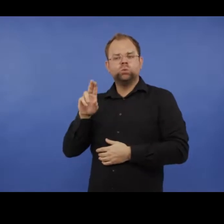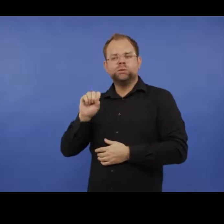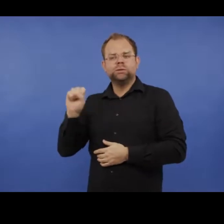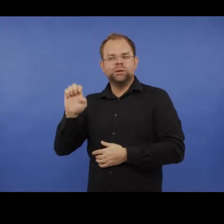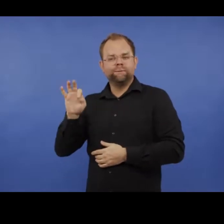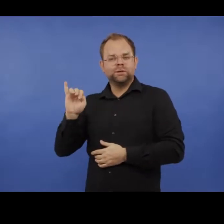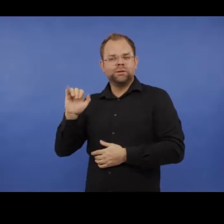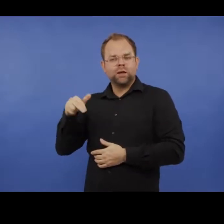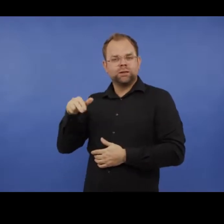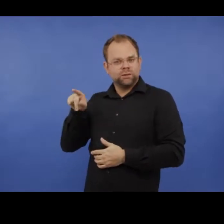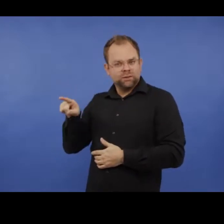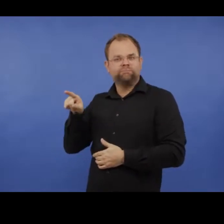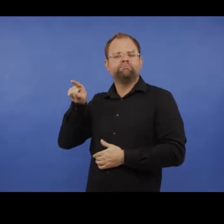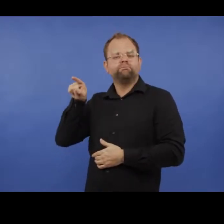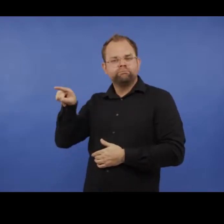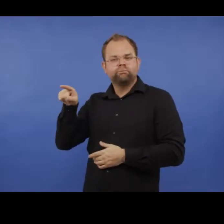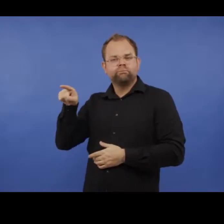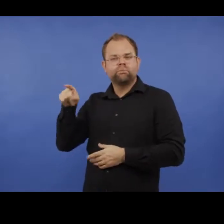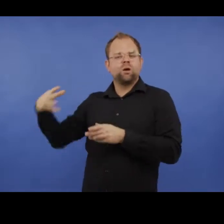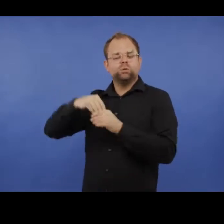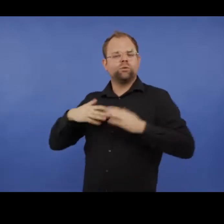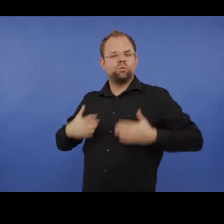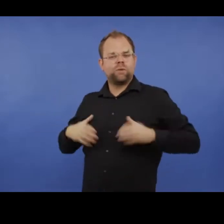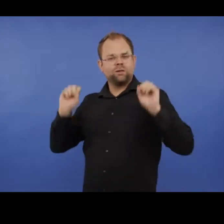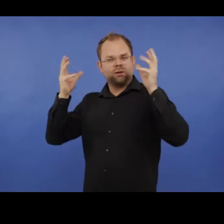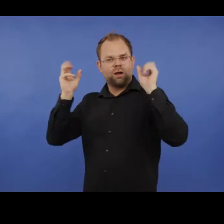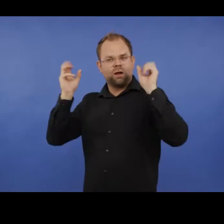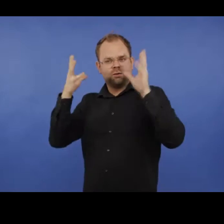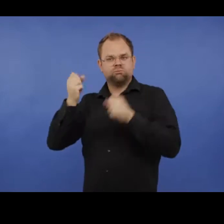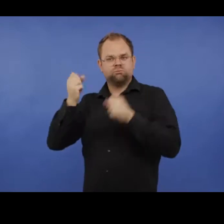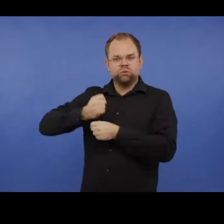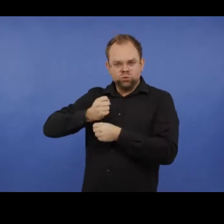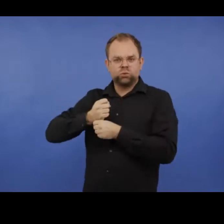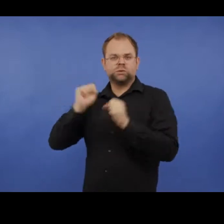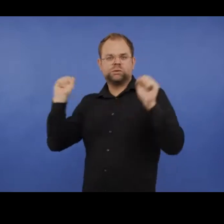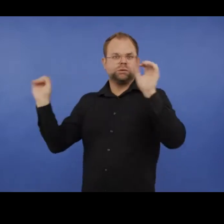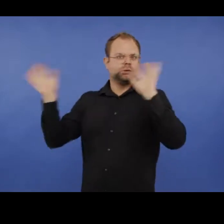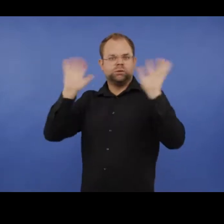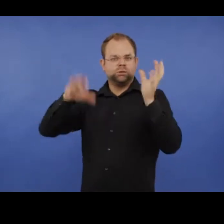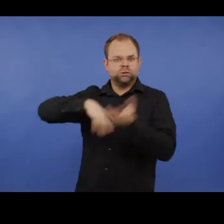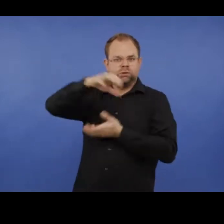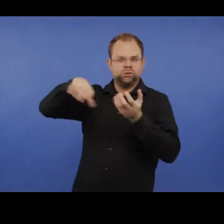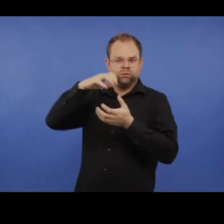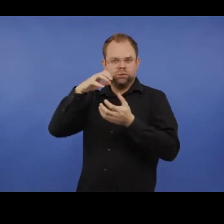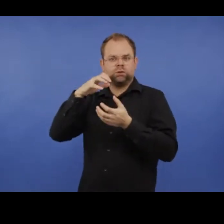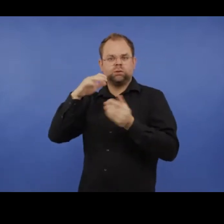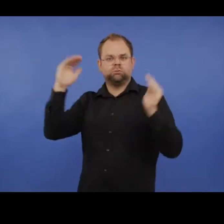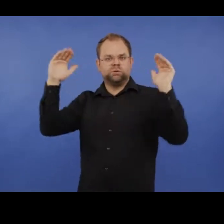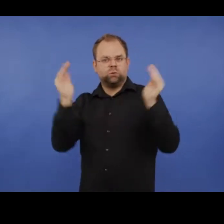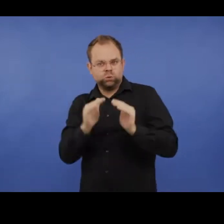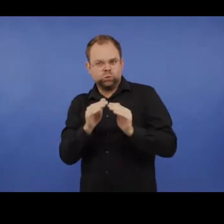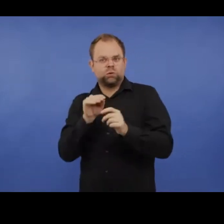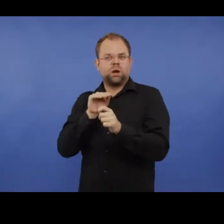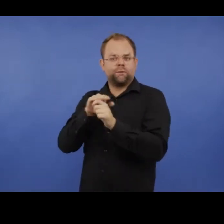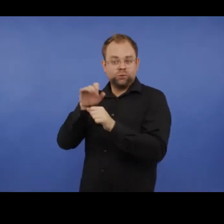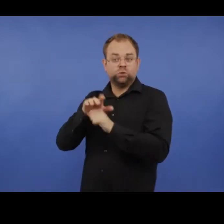Alliance. She ensures strategic leadership, coordination, provision of technical expertise and advice to optimize the impact